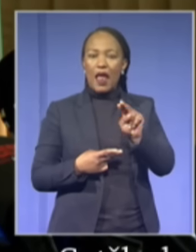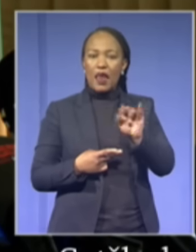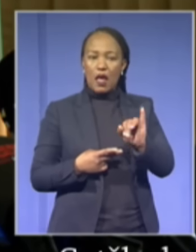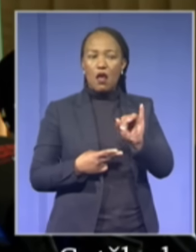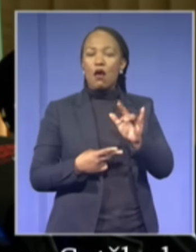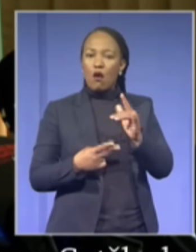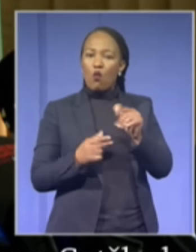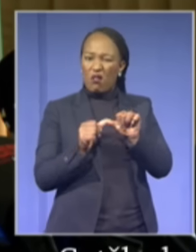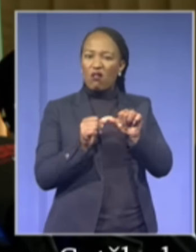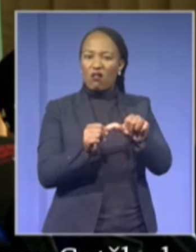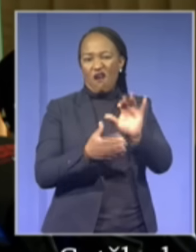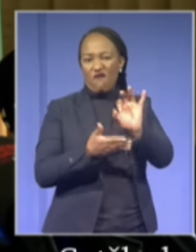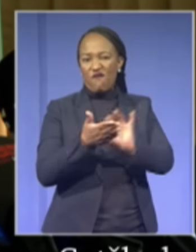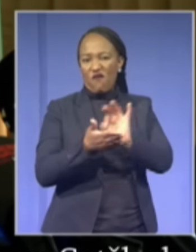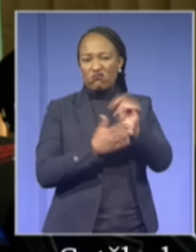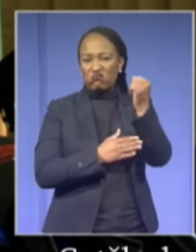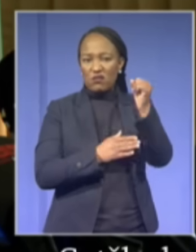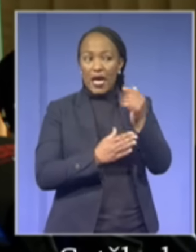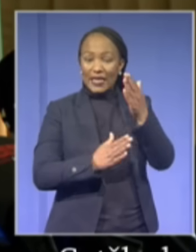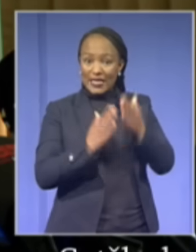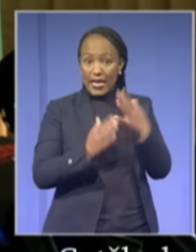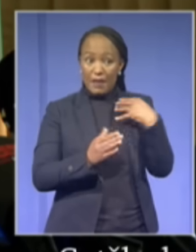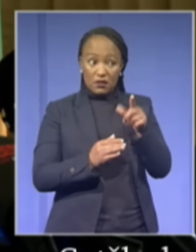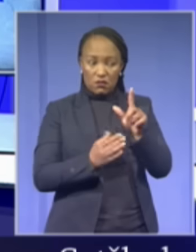votes until those ministers are removed.